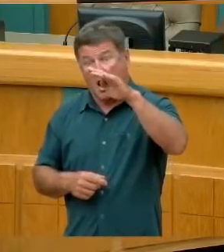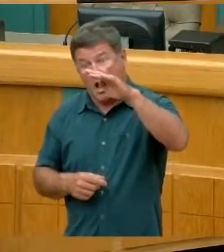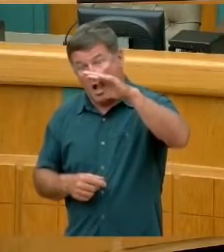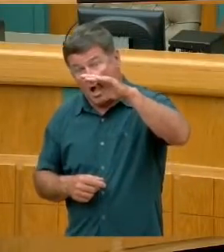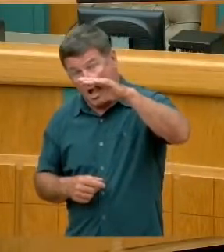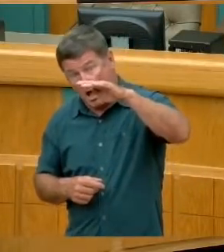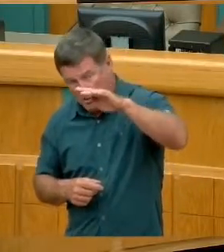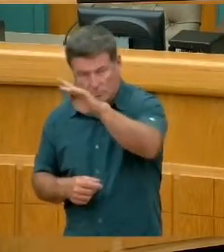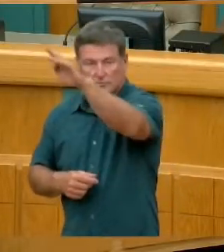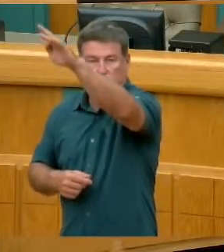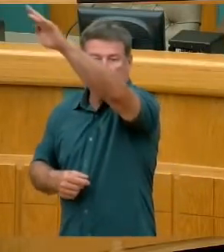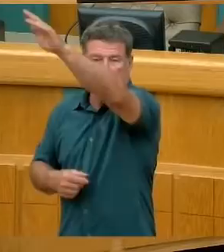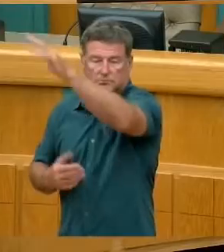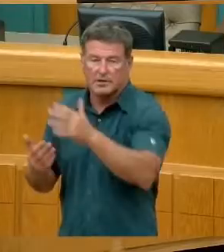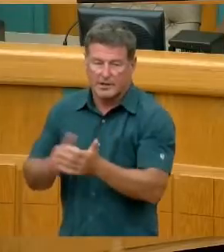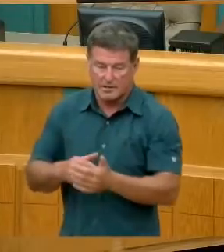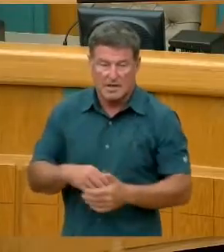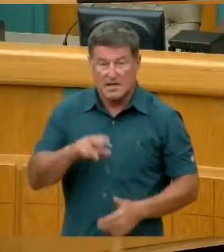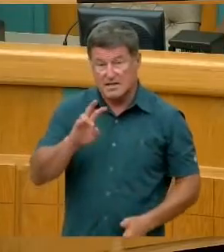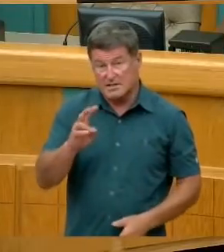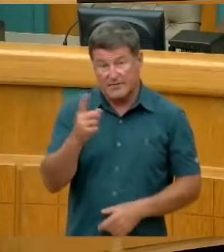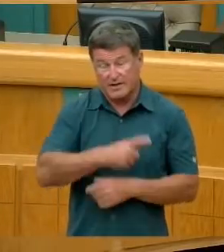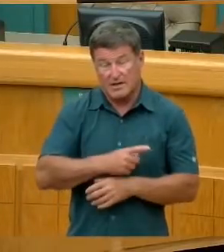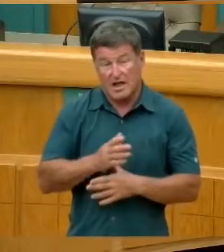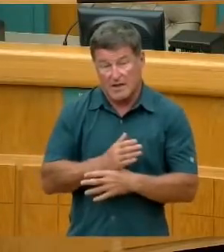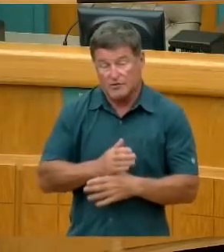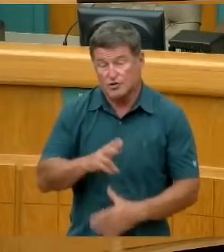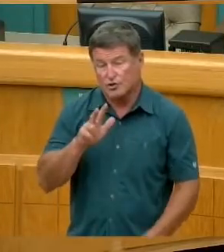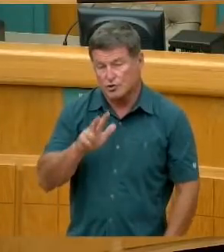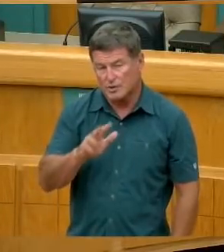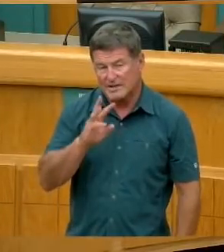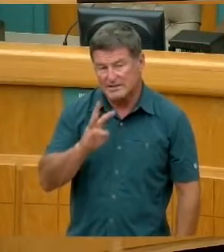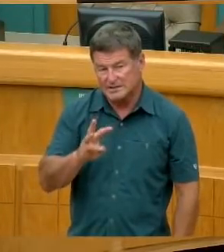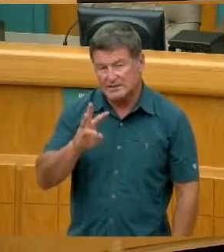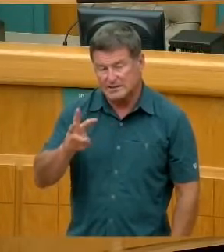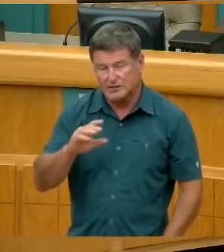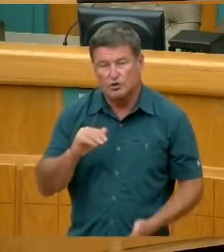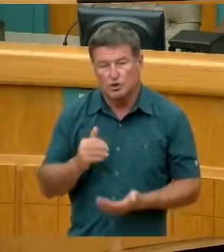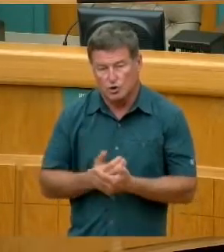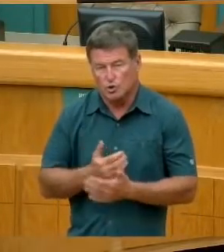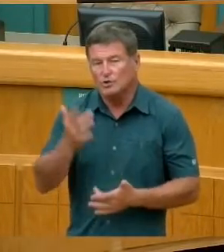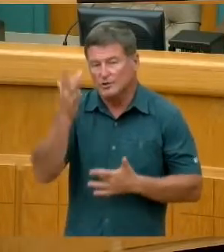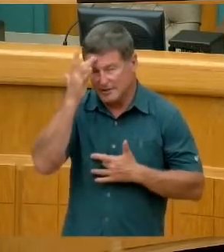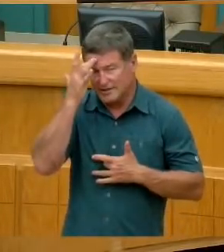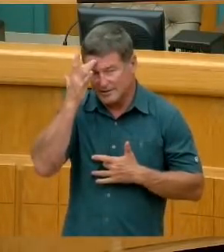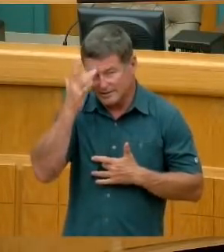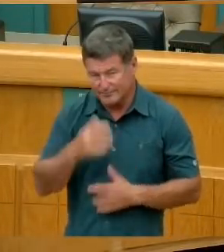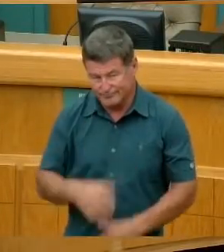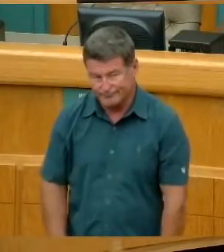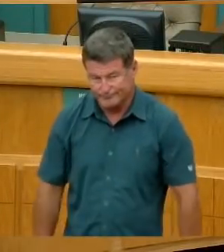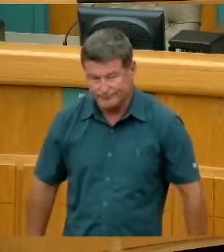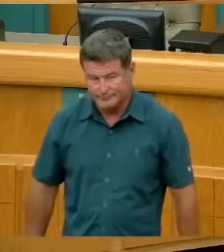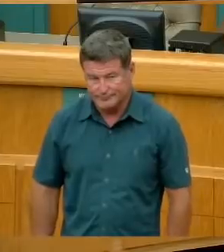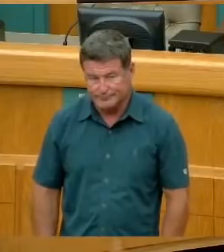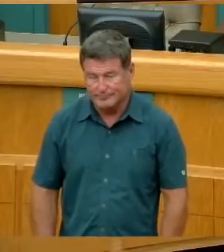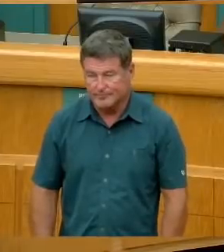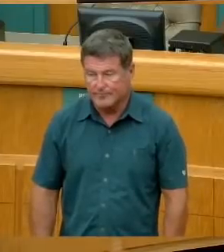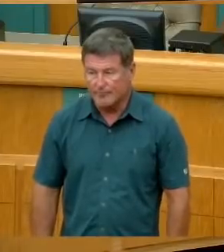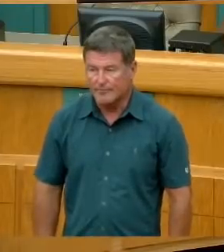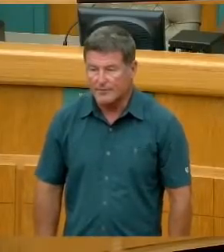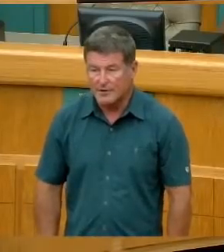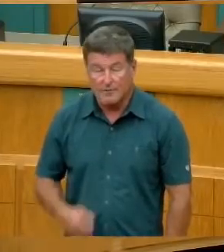but it's back up today. So the average, 7-day average is 366 new cases on a 7-day average.